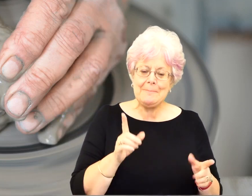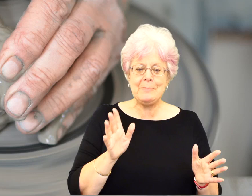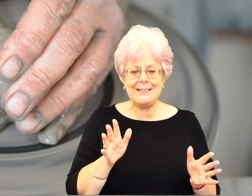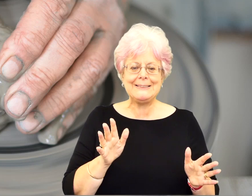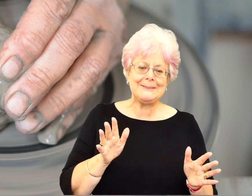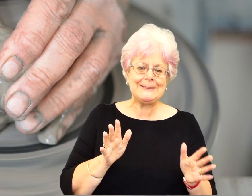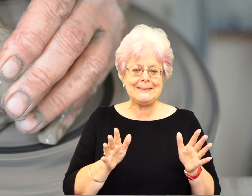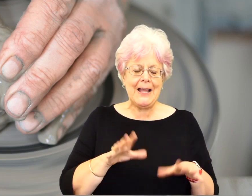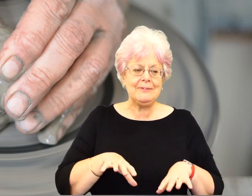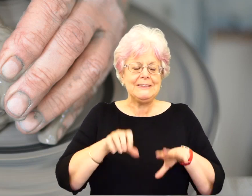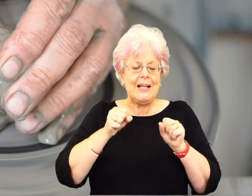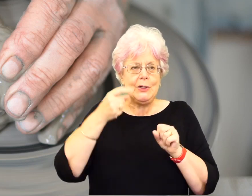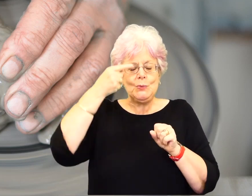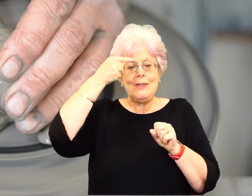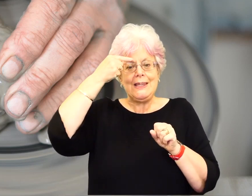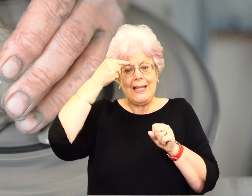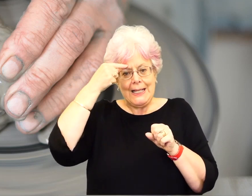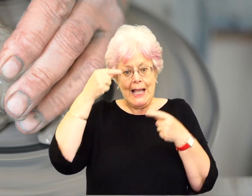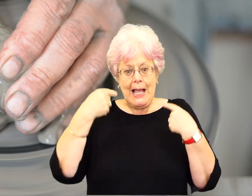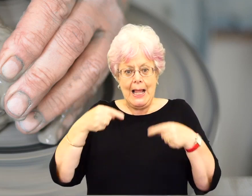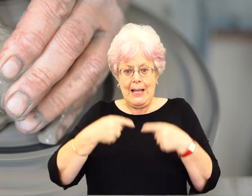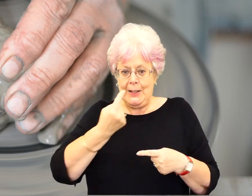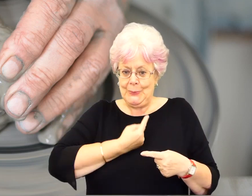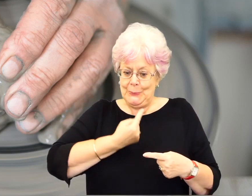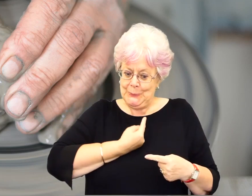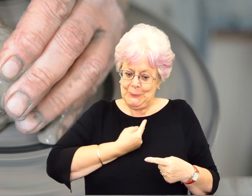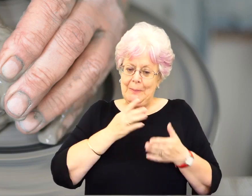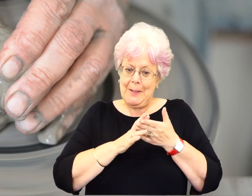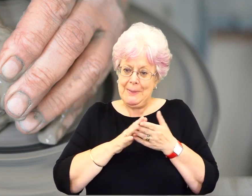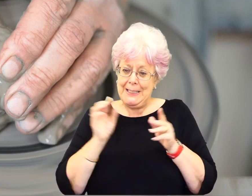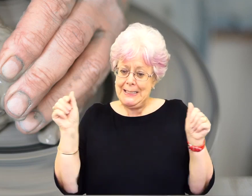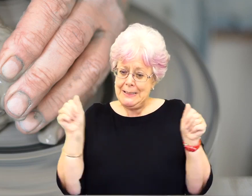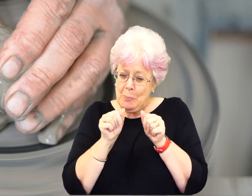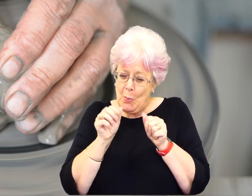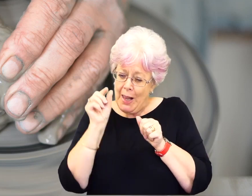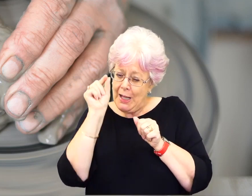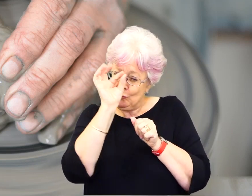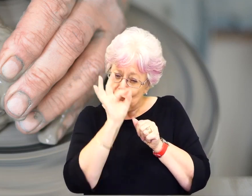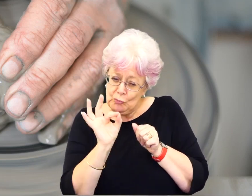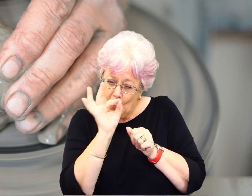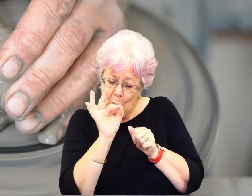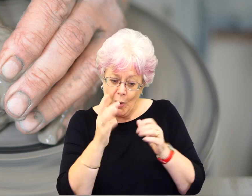But I started to think about, could I allow myself a little small drawing on a pot,